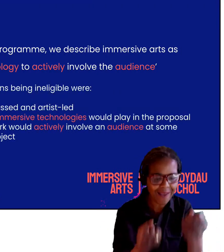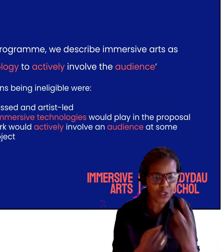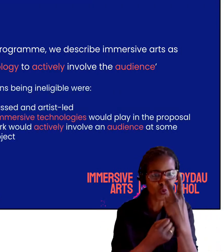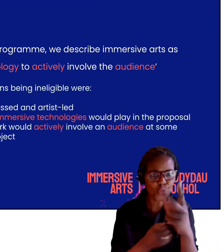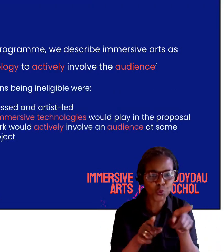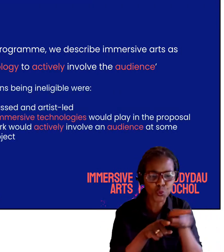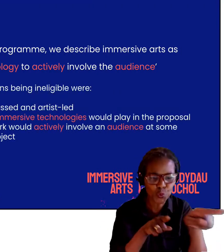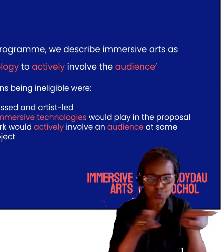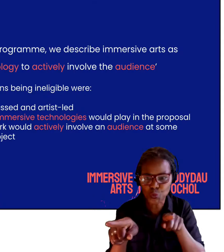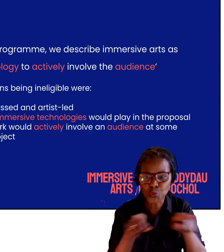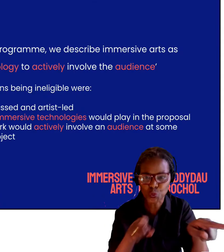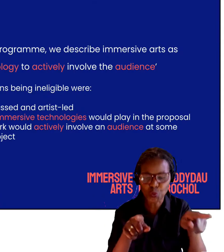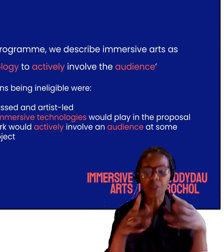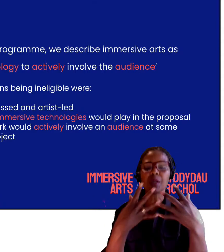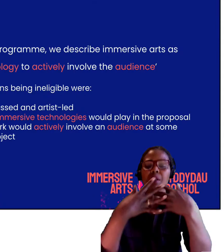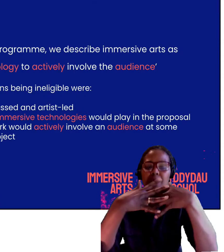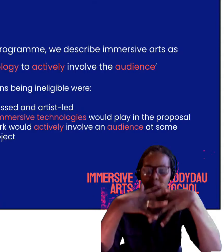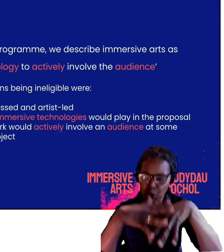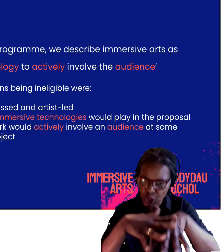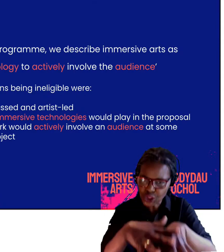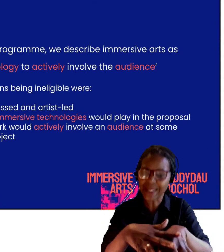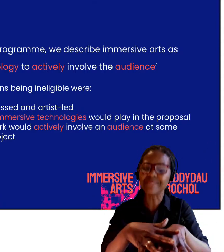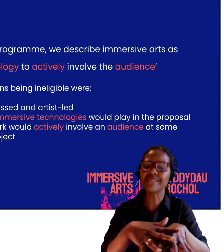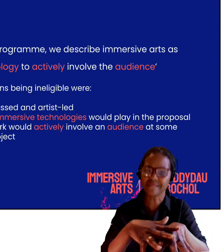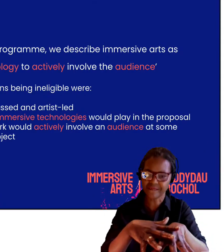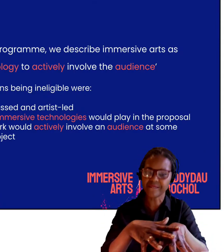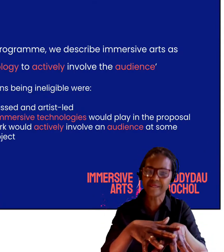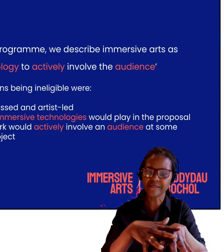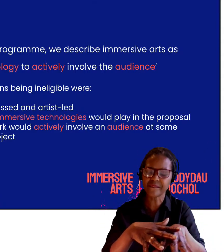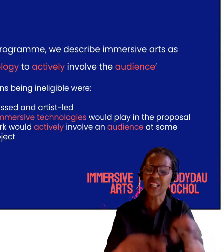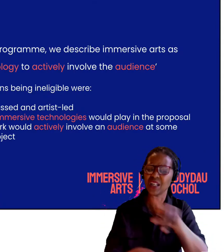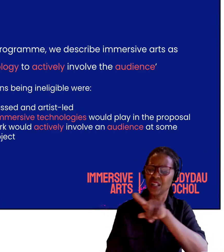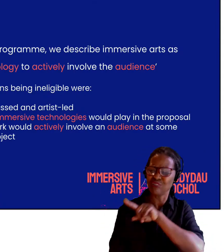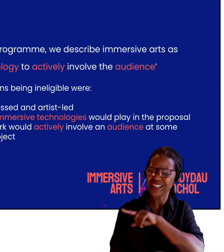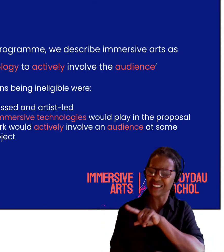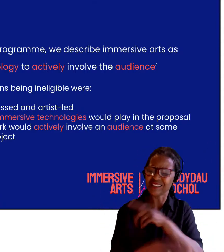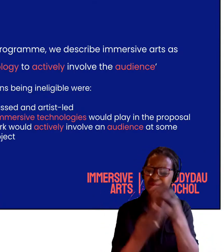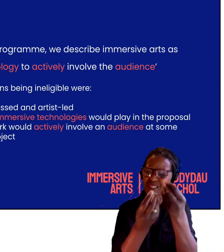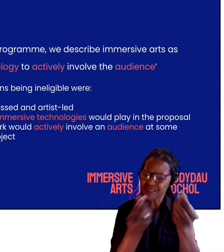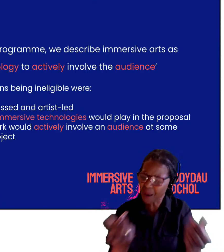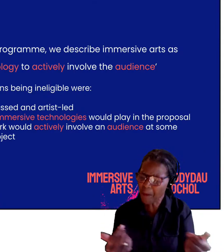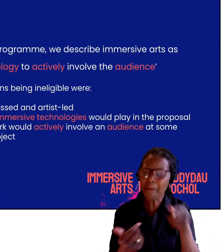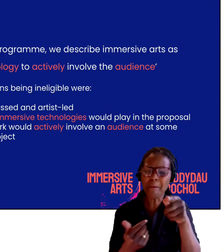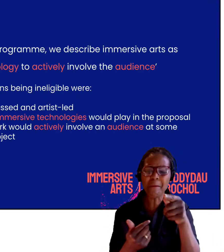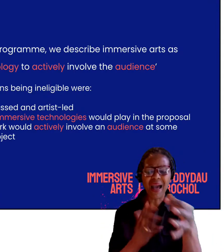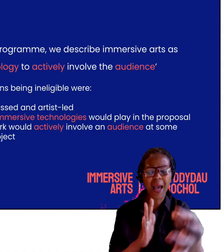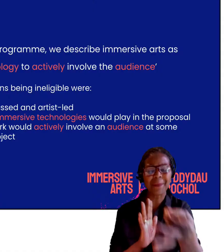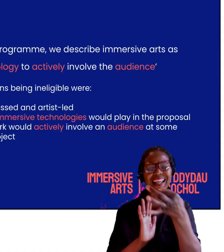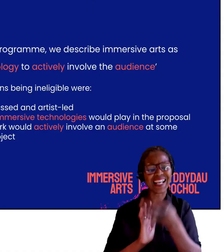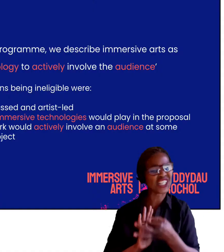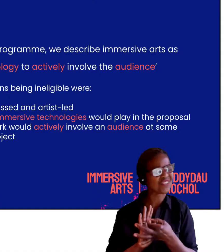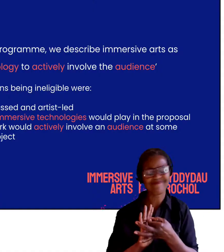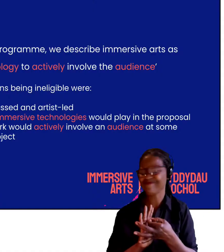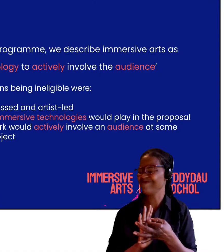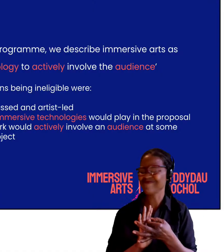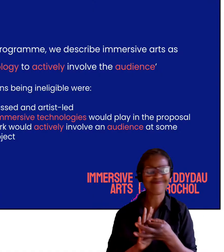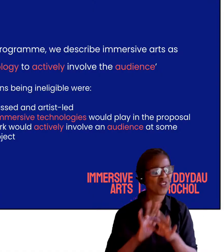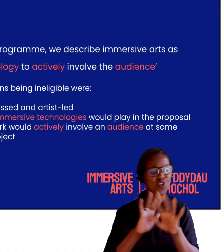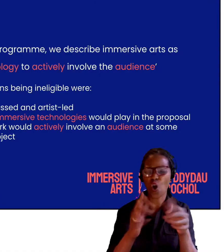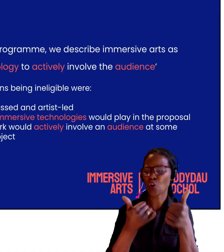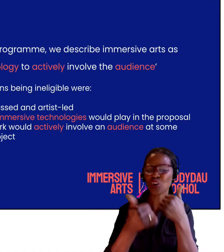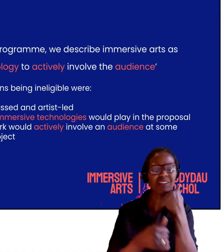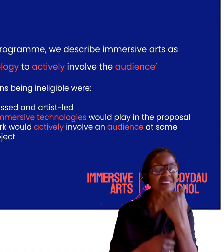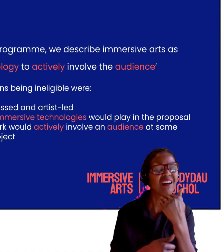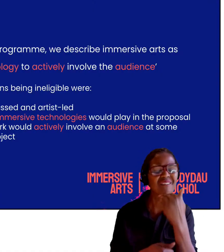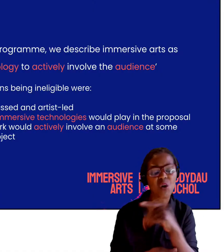So the main reasons for applications being ineligible were proposals that weren't